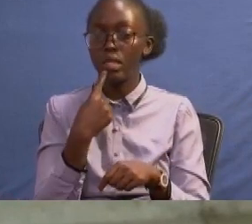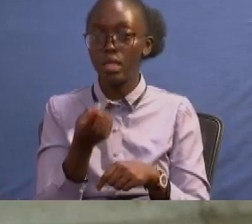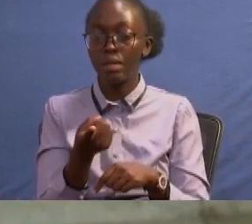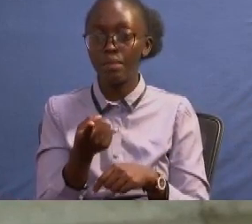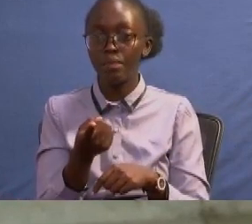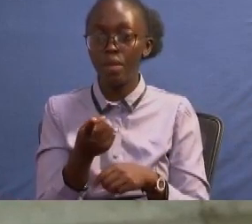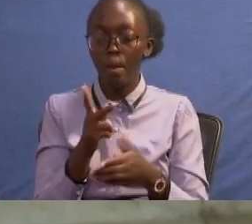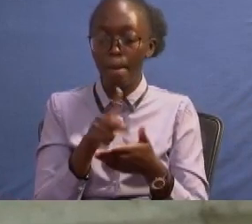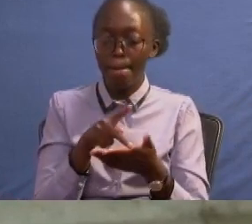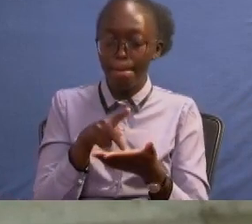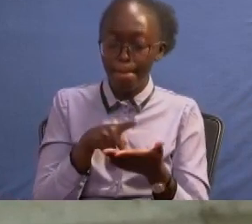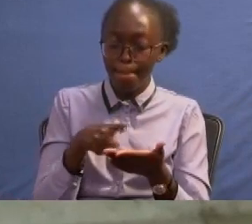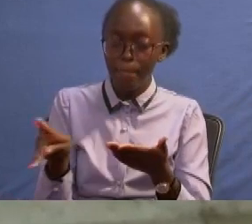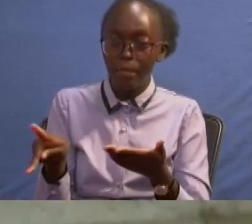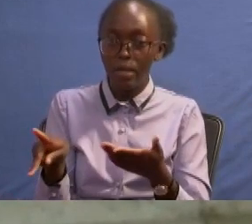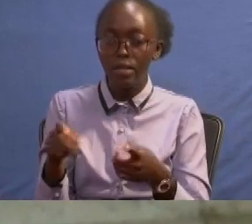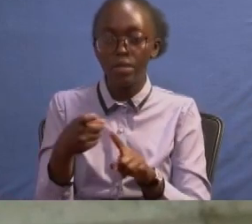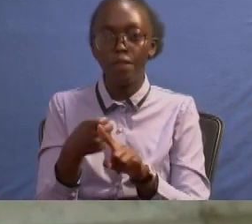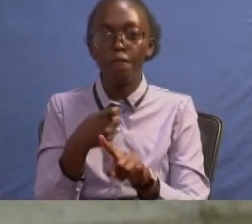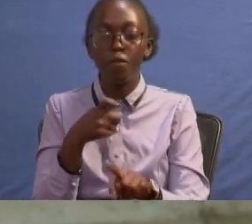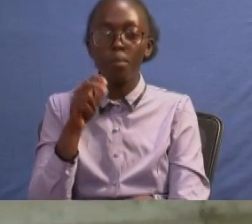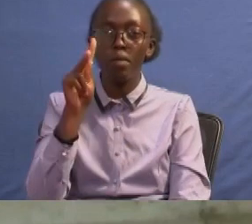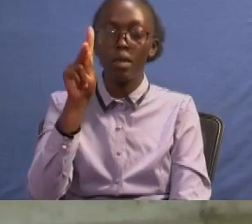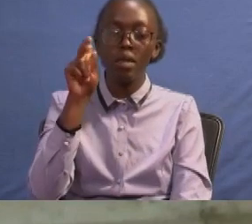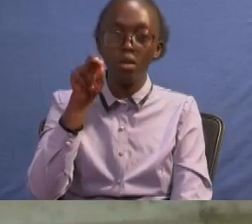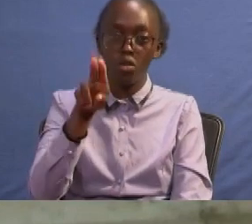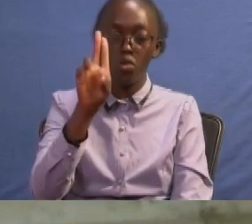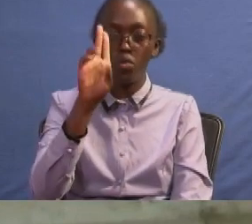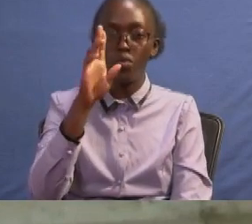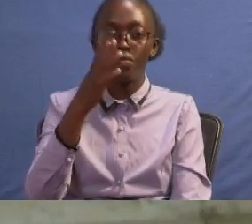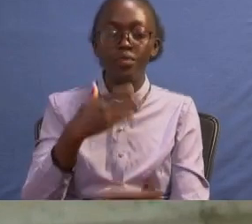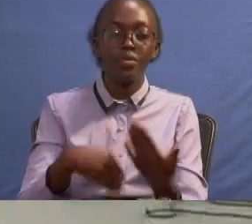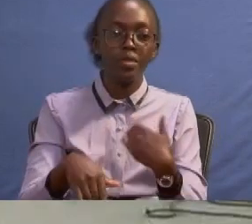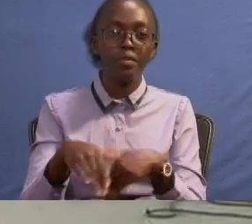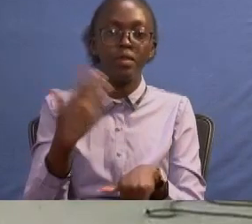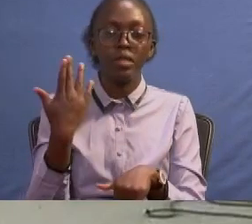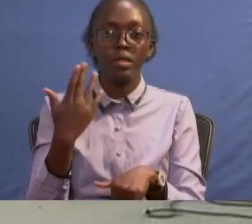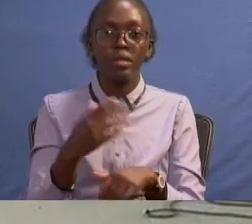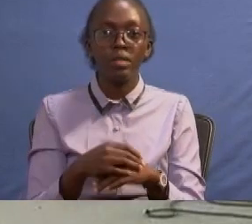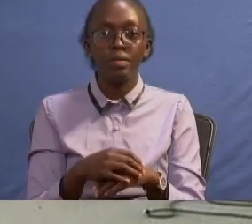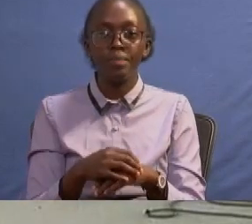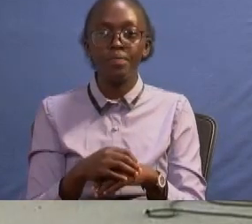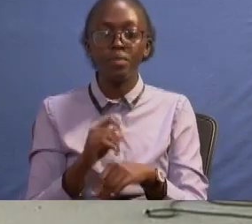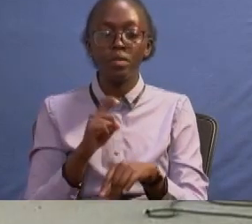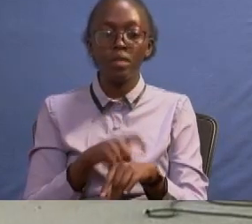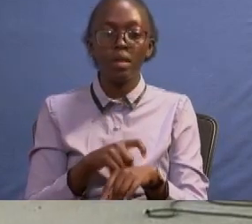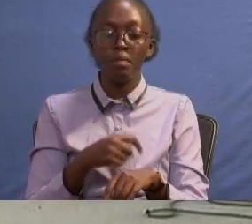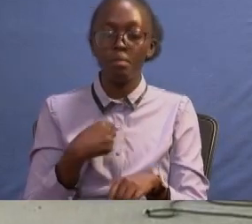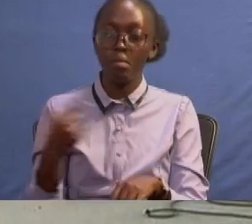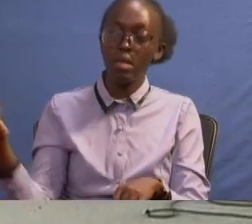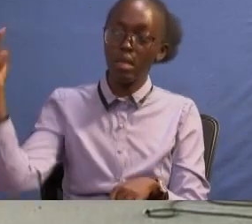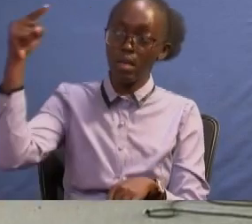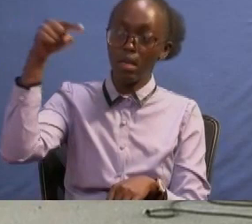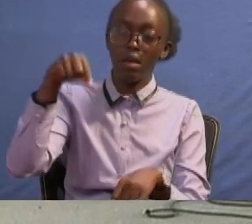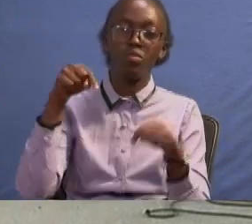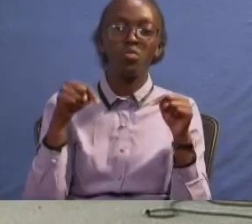part of it was in this very institution, And when I came today and entered